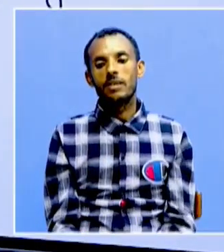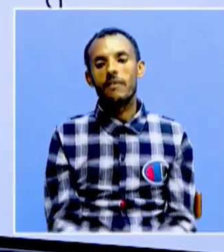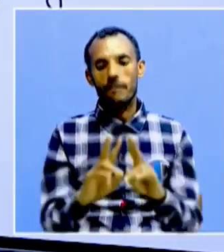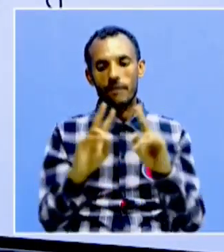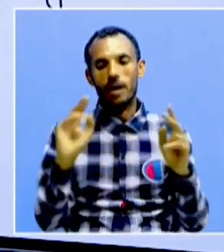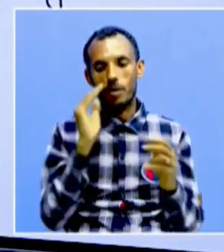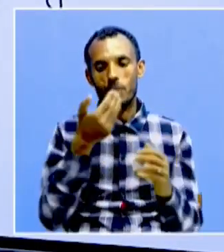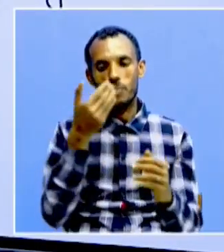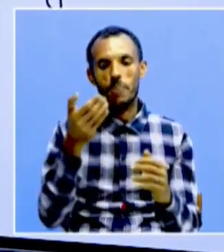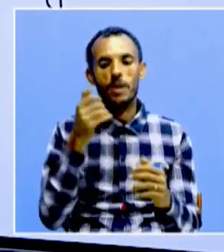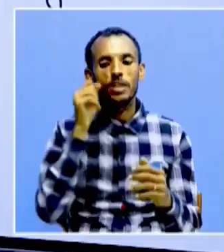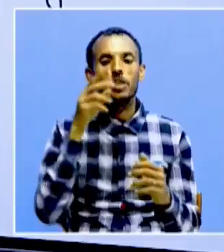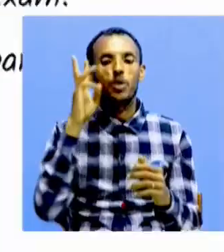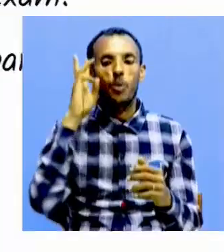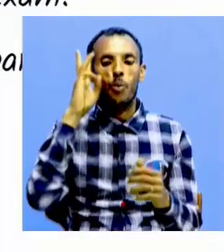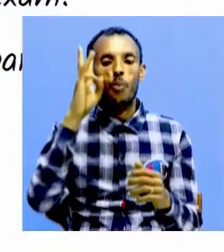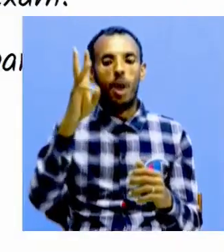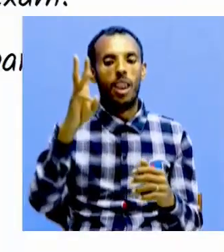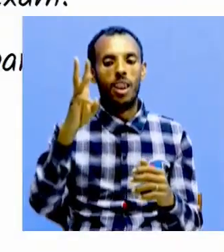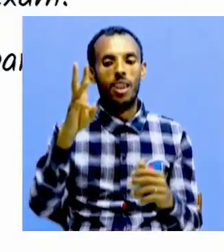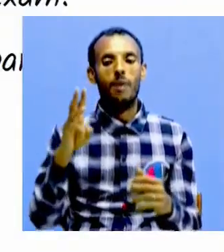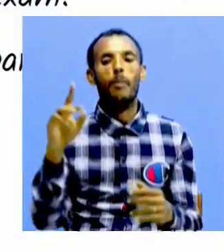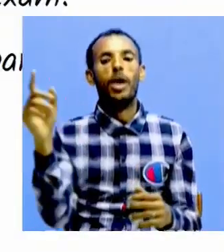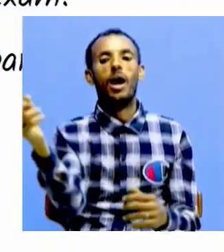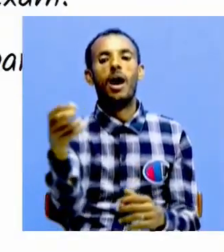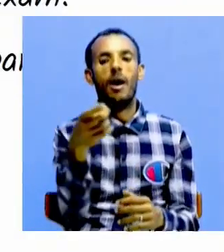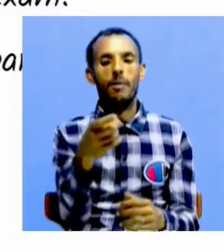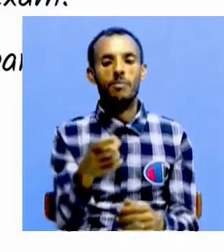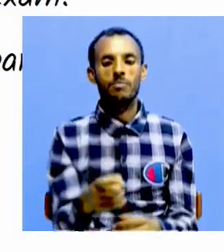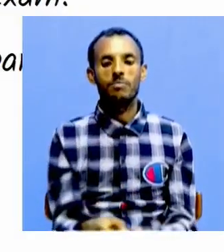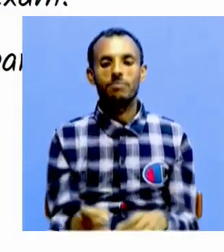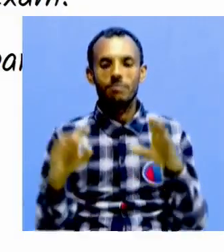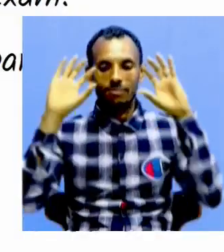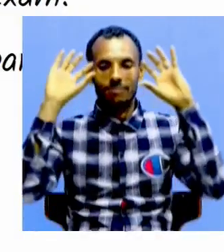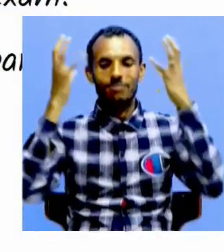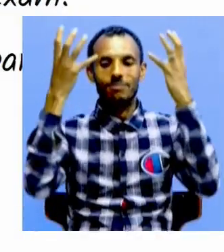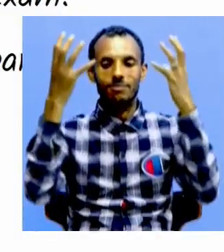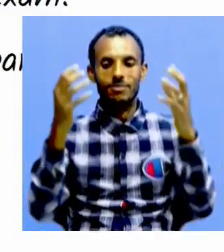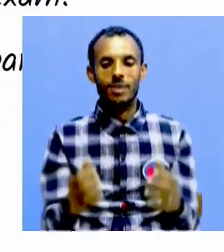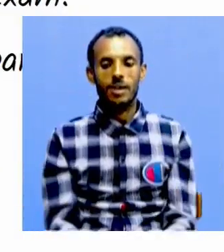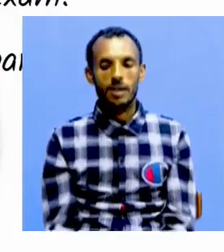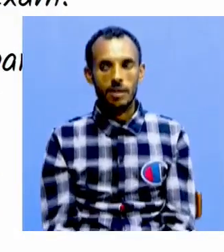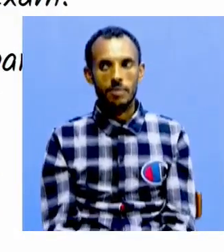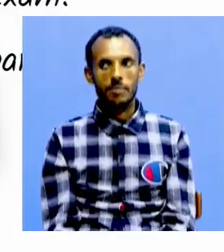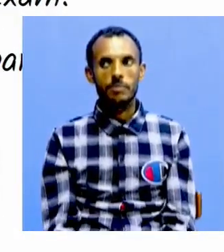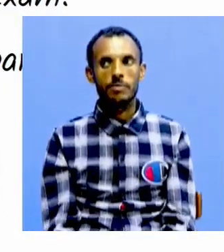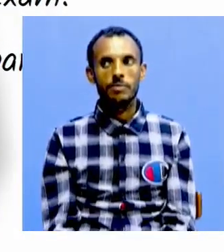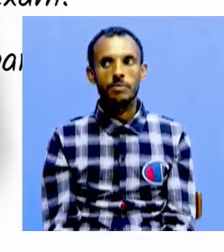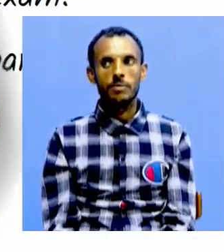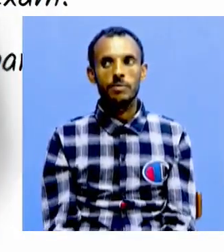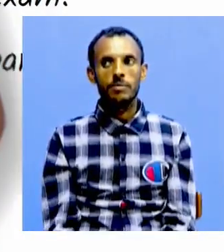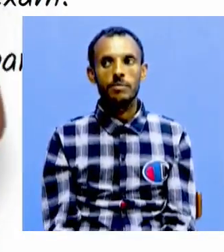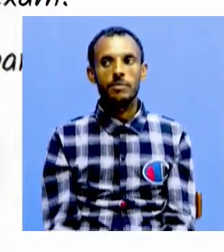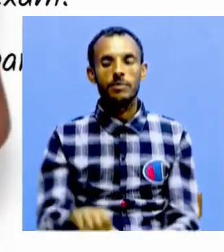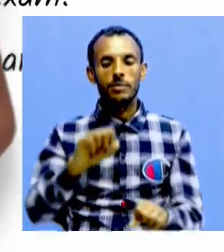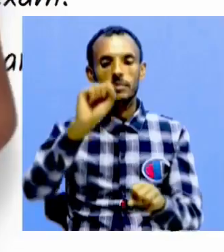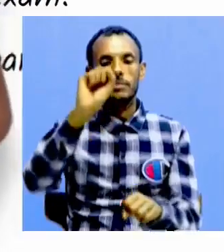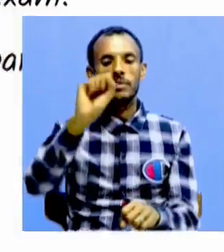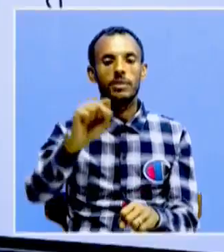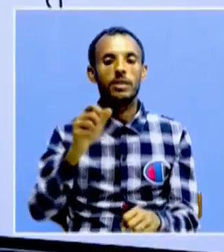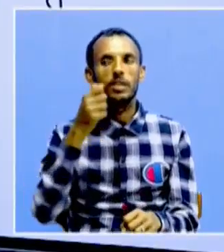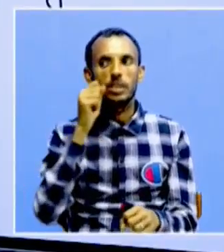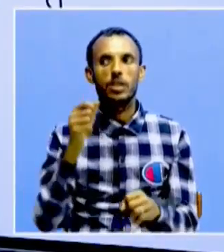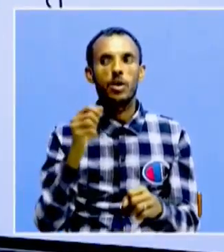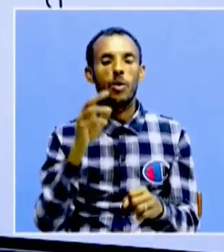good. She will become. She will become. Yes, she